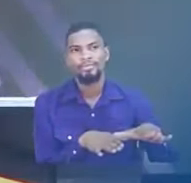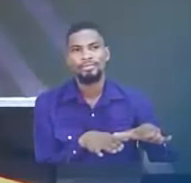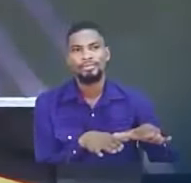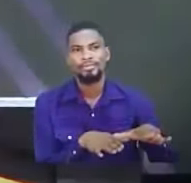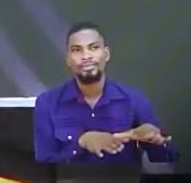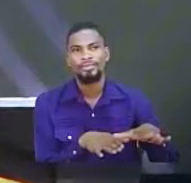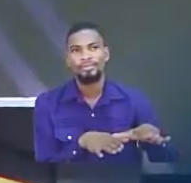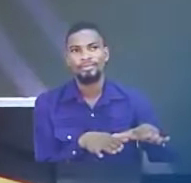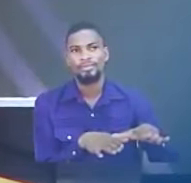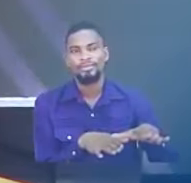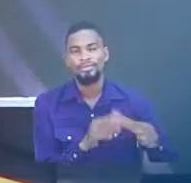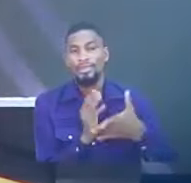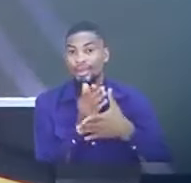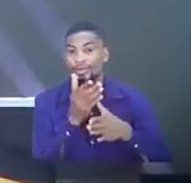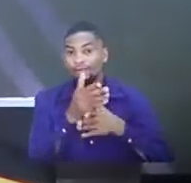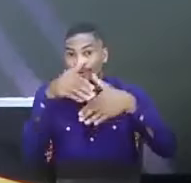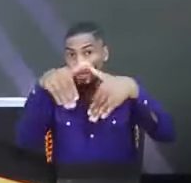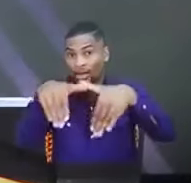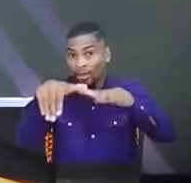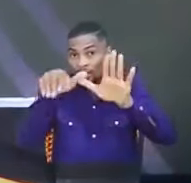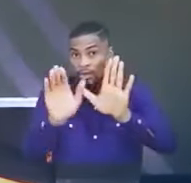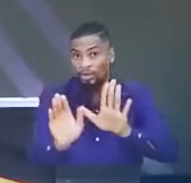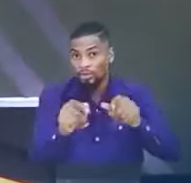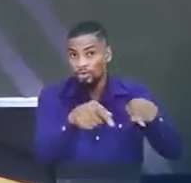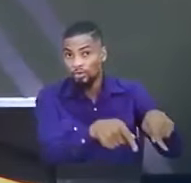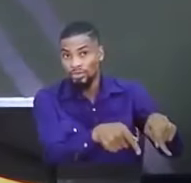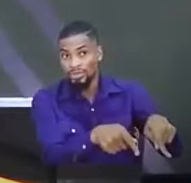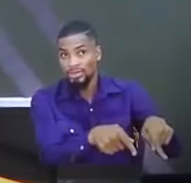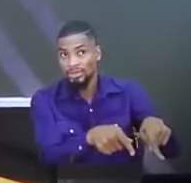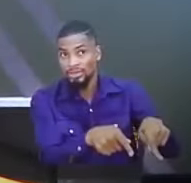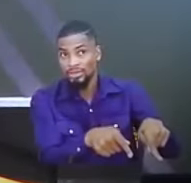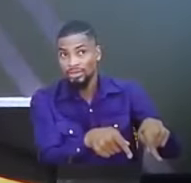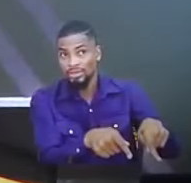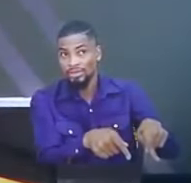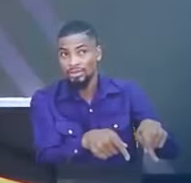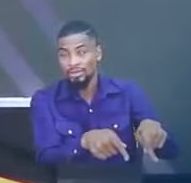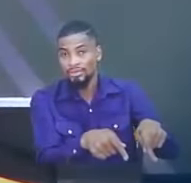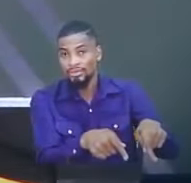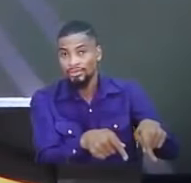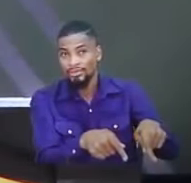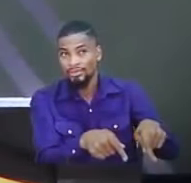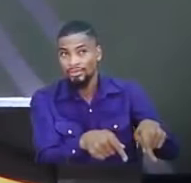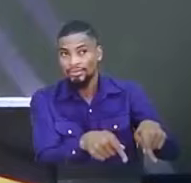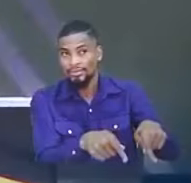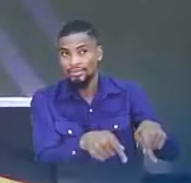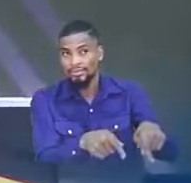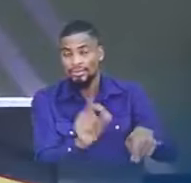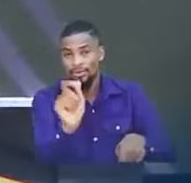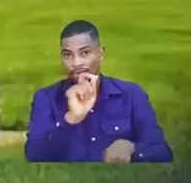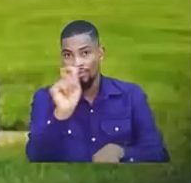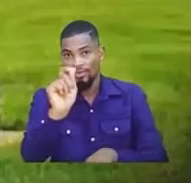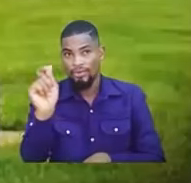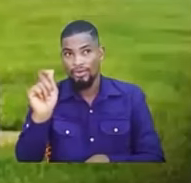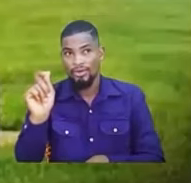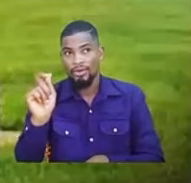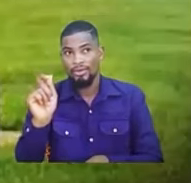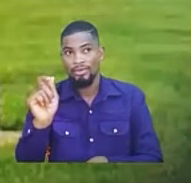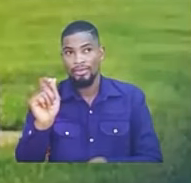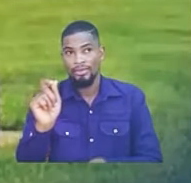When Joe was buried, they had this on his tomb. They wrote this on his tomb.